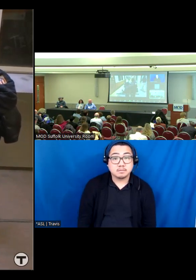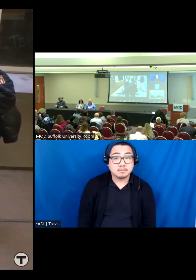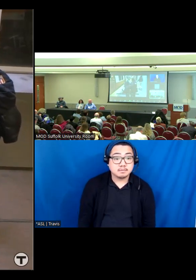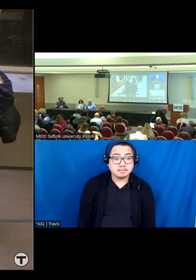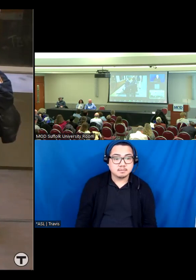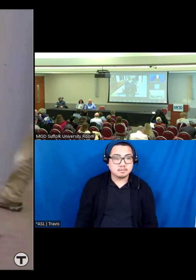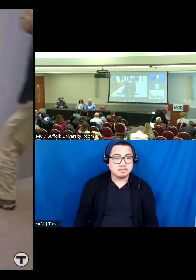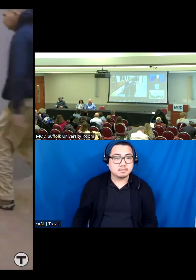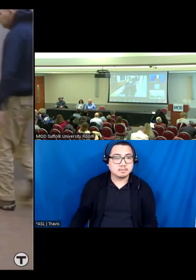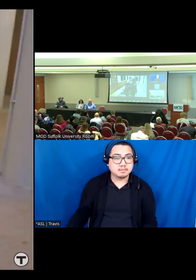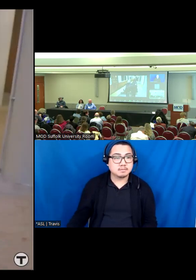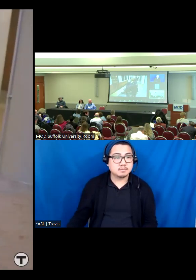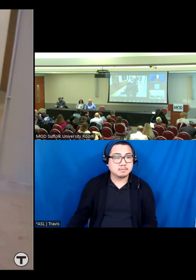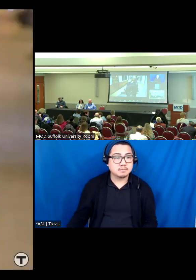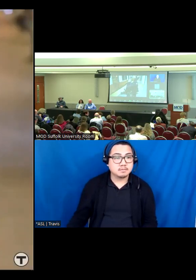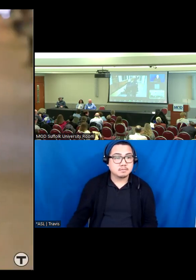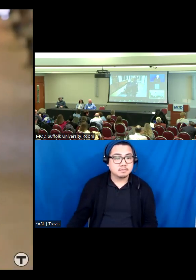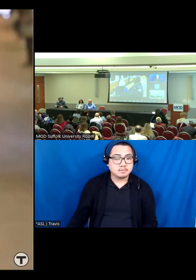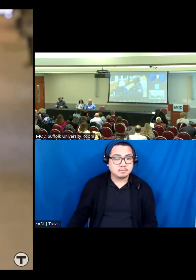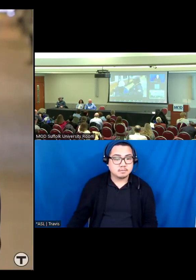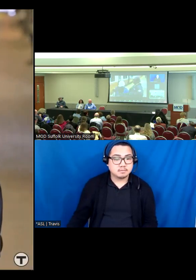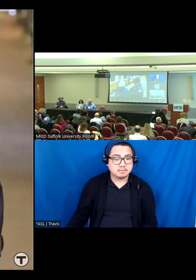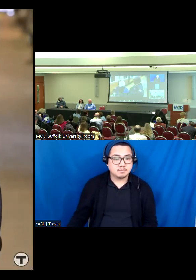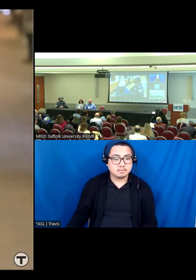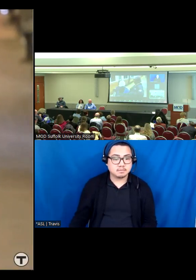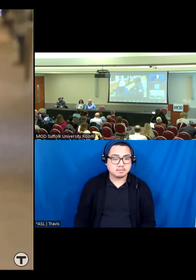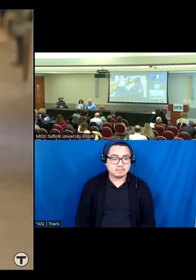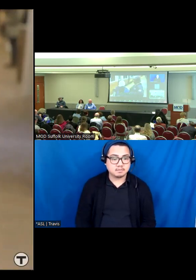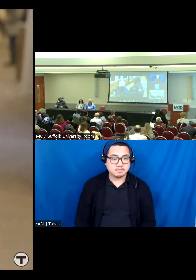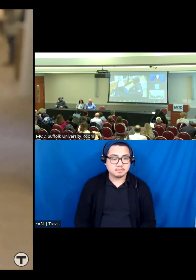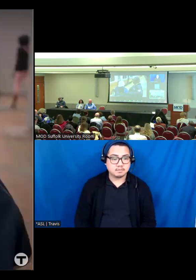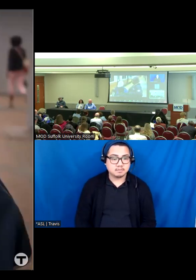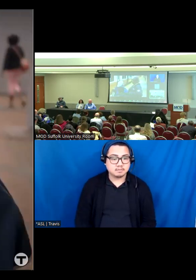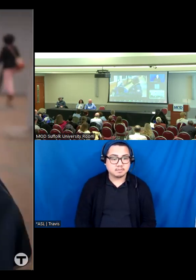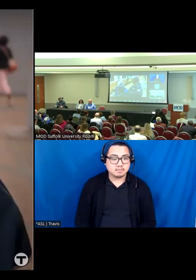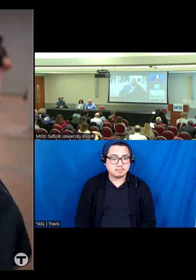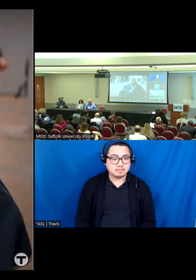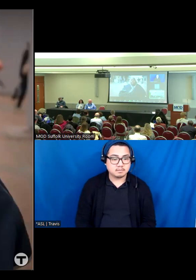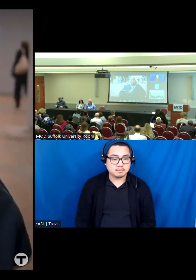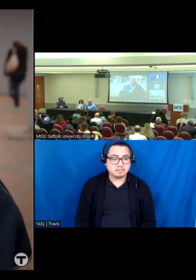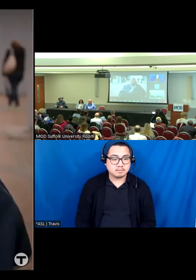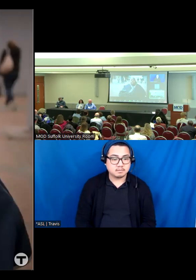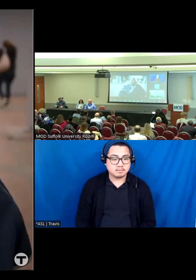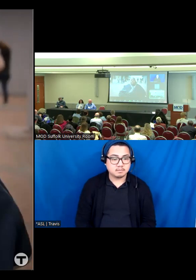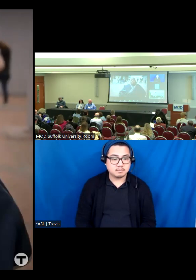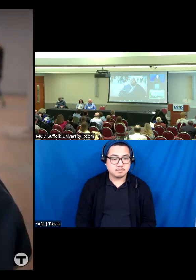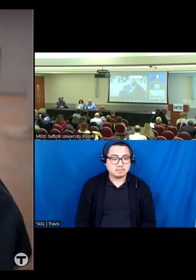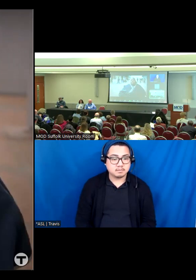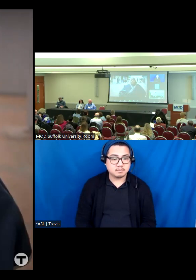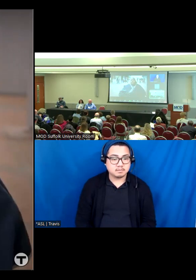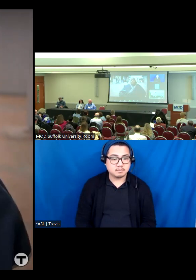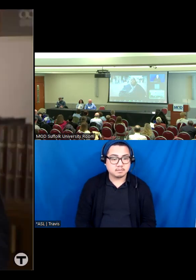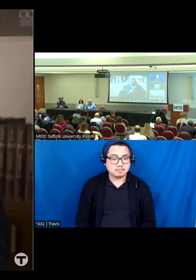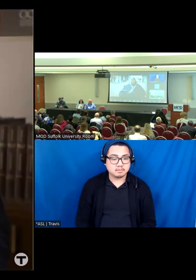well, this system needs to change in a lot of ways. Instead of an us, them, we, they dialogue, it's